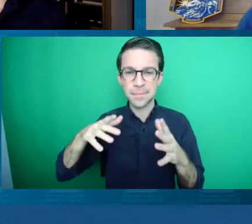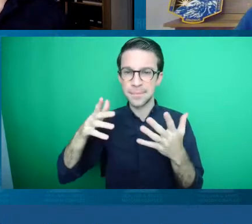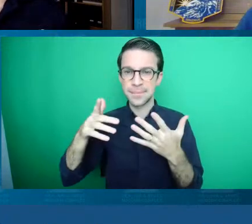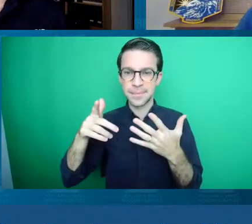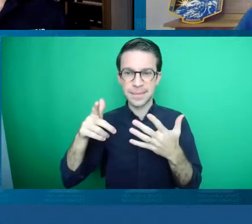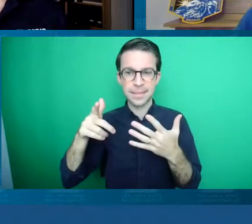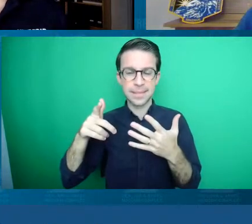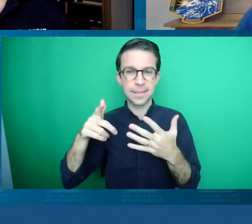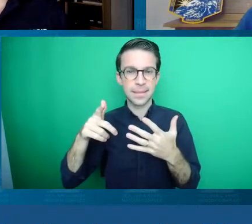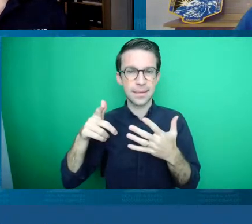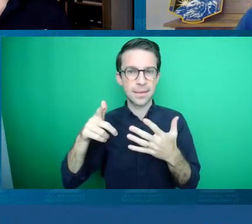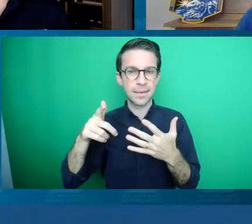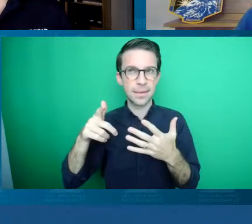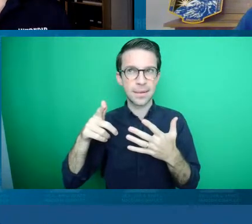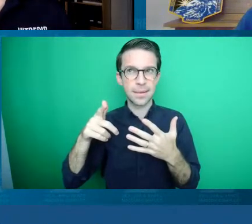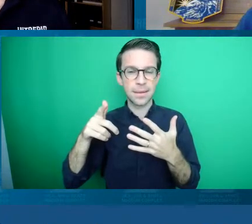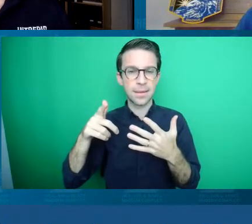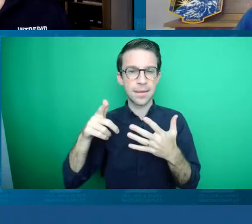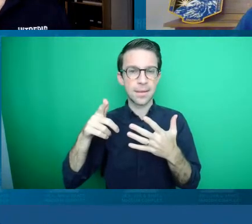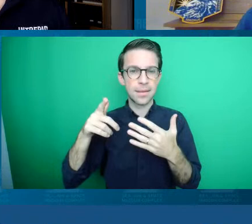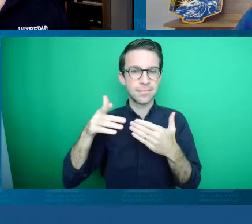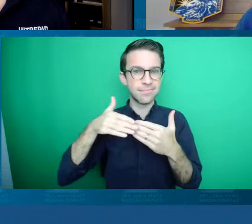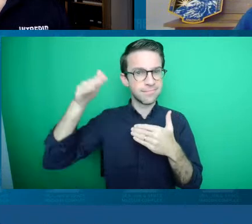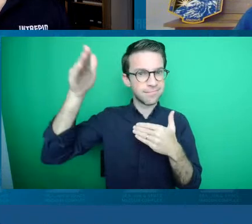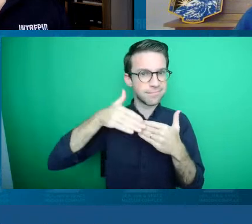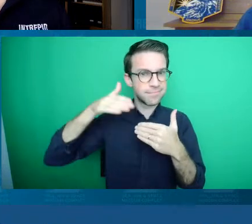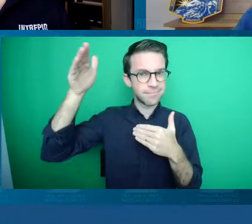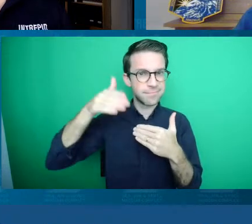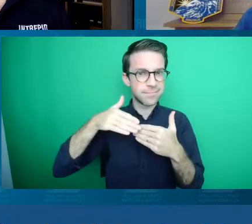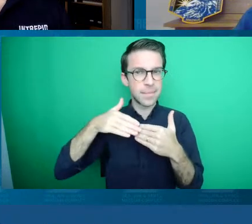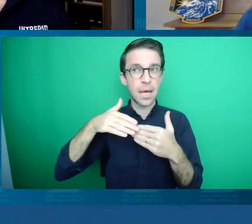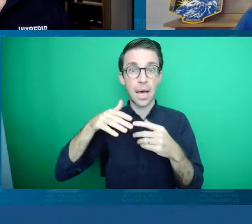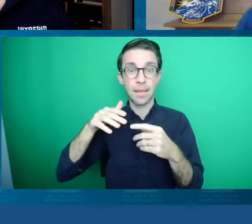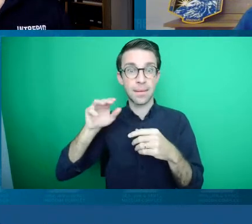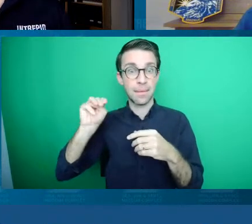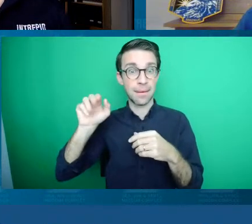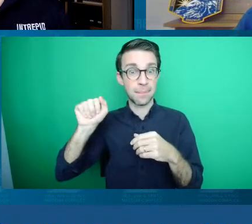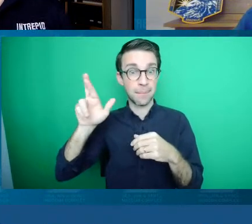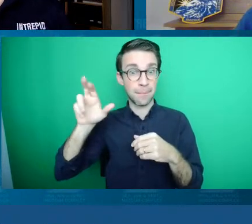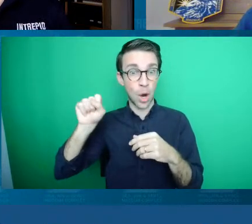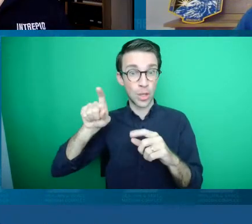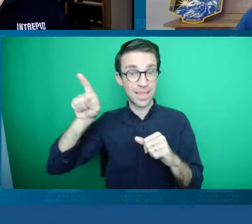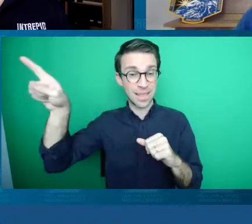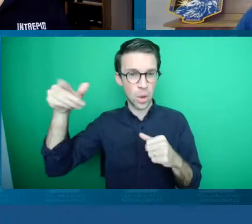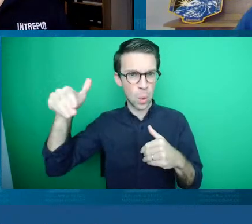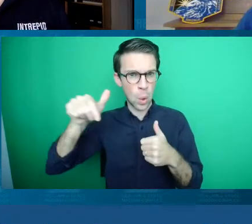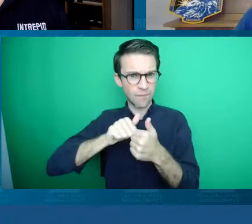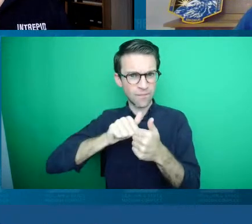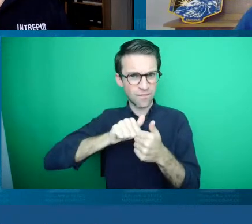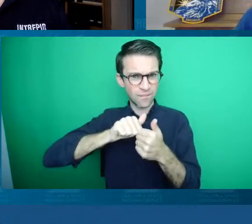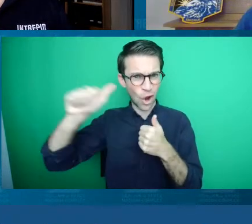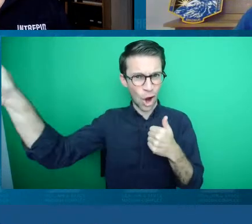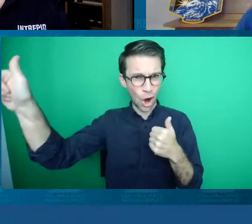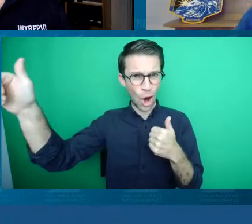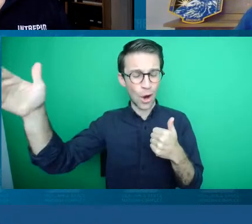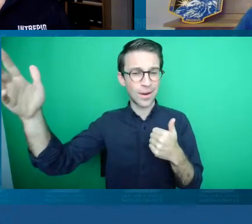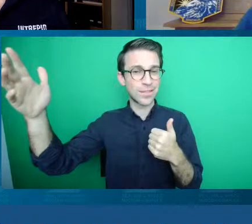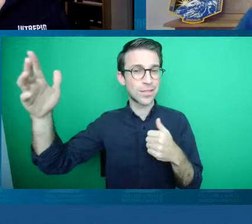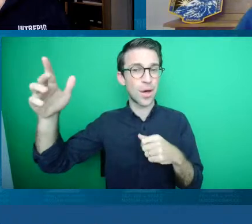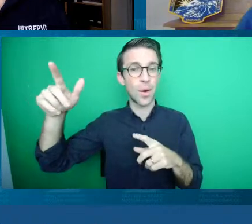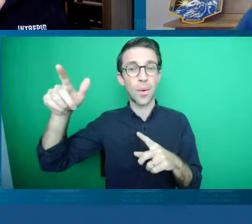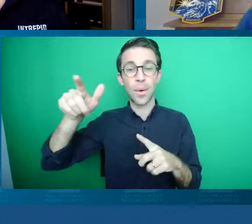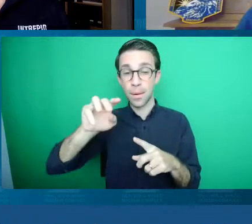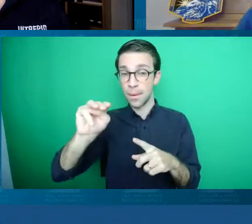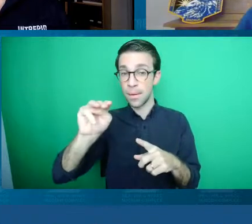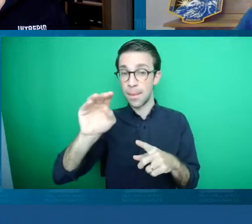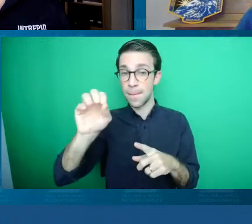robustness to operate away from Earth on Mars. And so we will test all that equipment out. So Moon doesn't have an